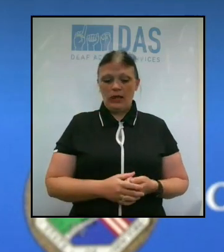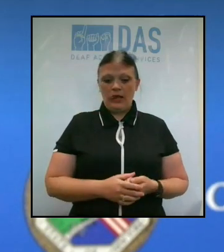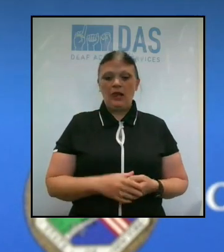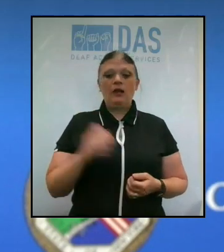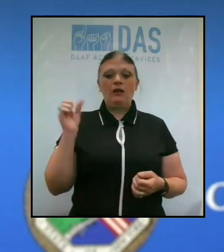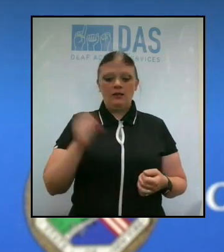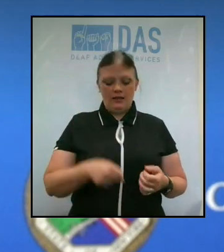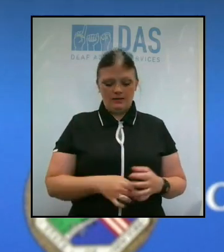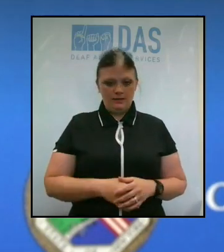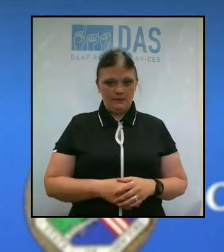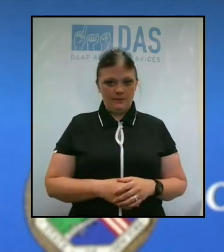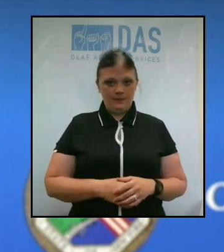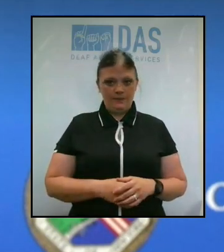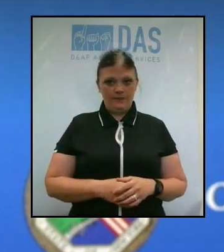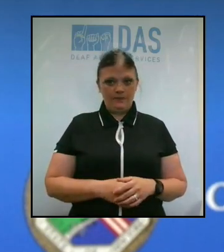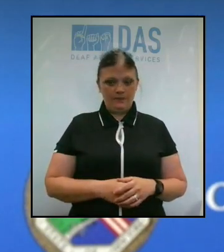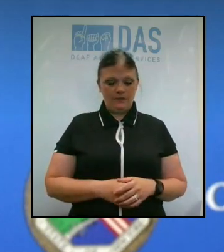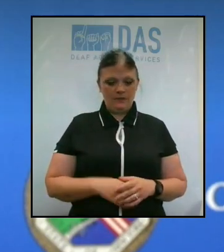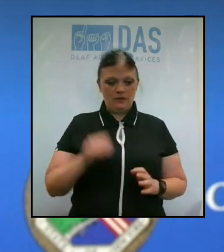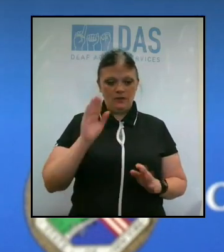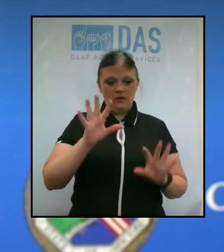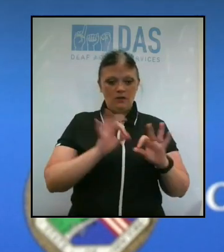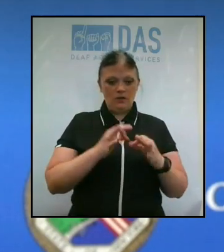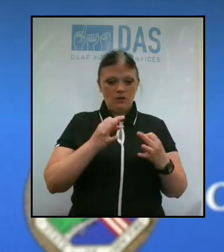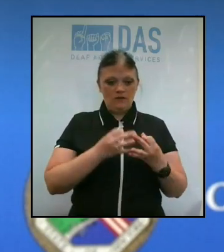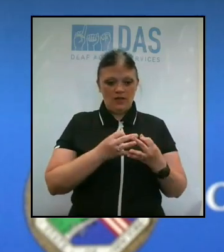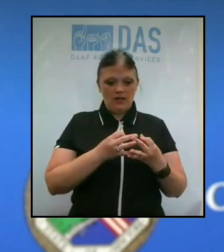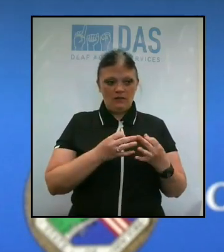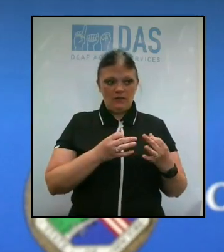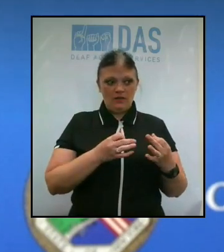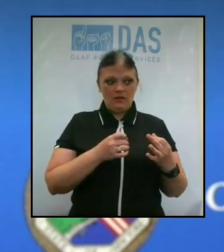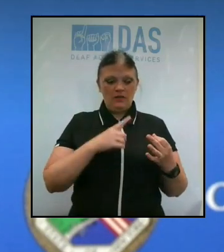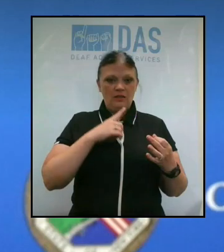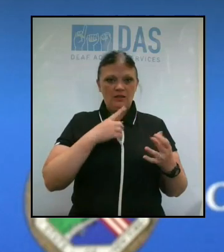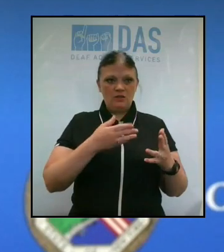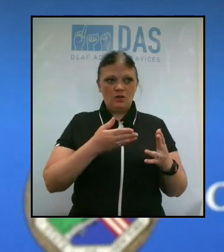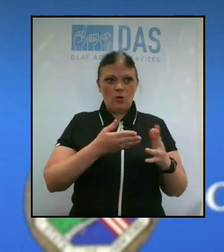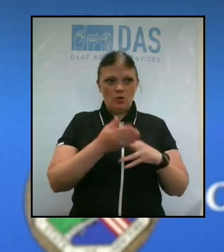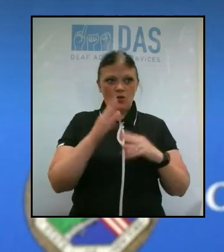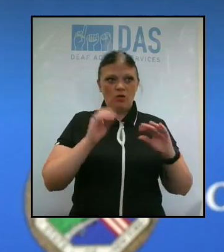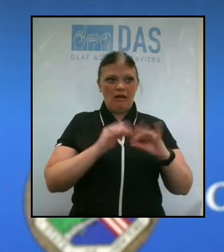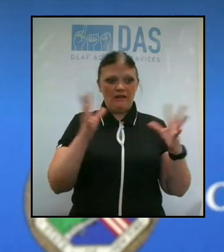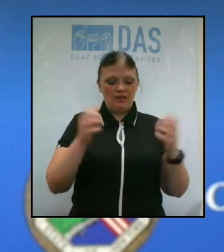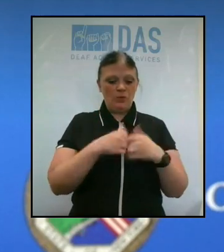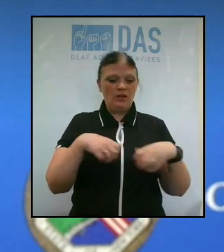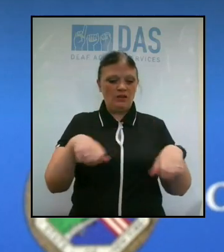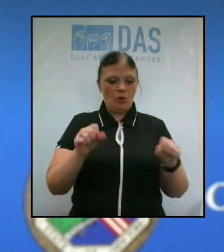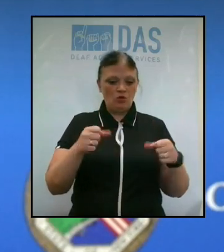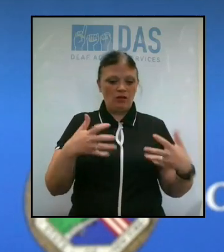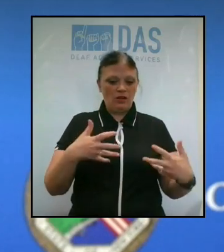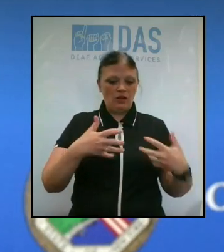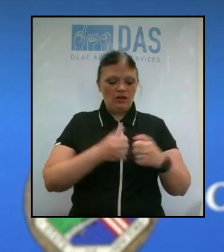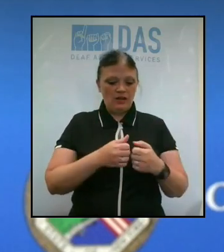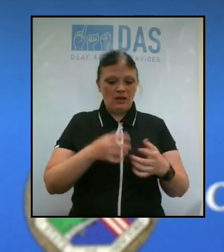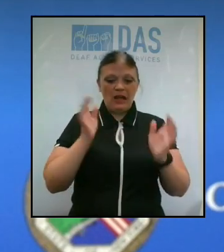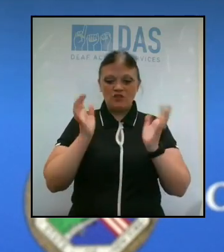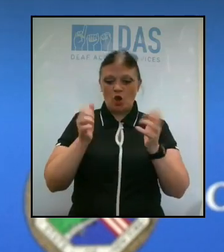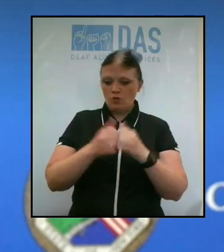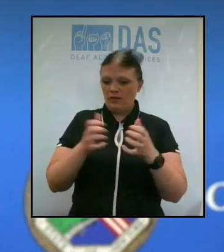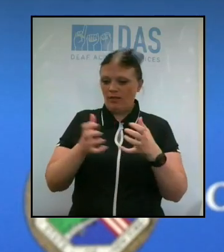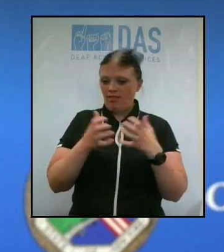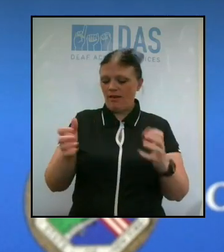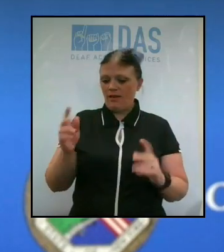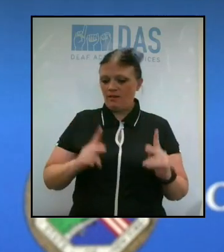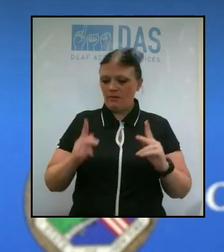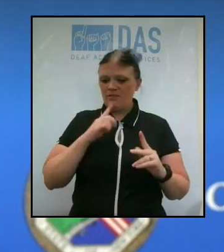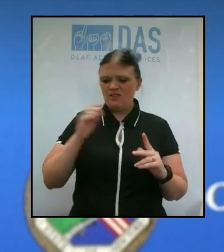Yeah, yes. Your family is going through this, obviously, with the motorcycle accident, but I've talked to a lot of people. Is